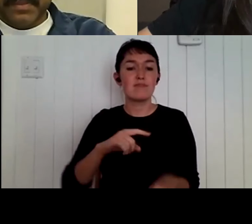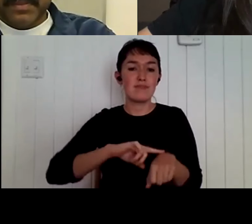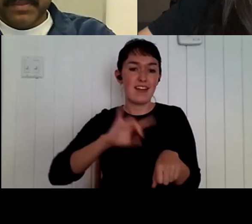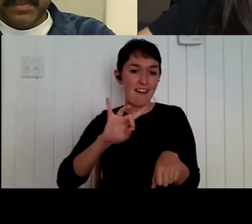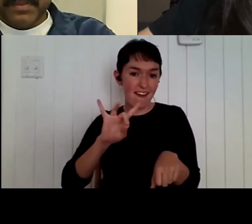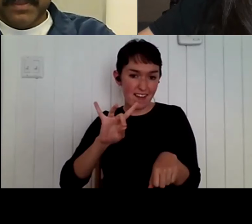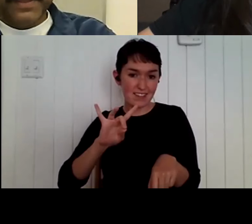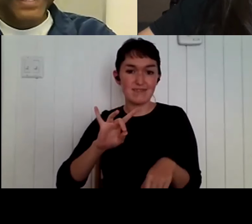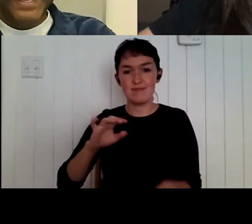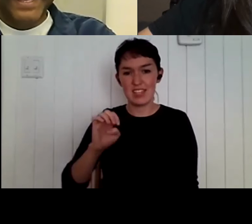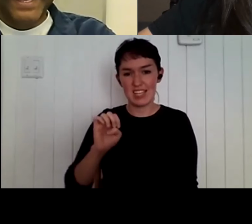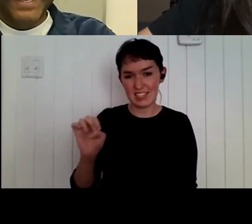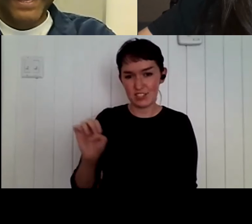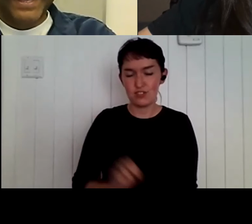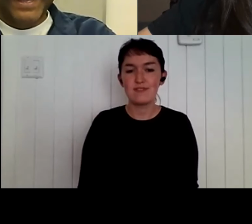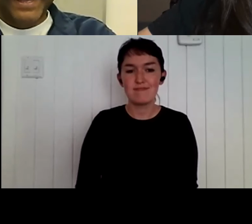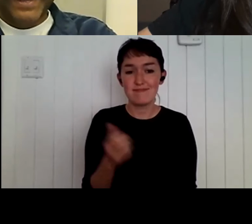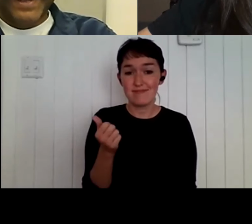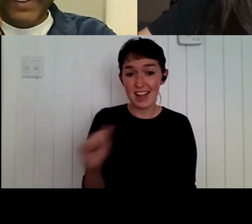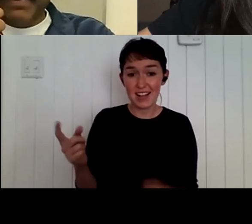anyone here have any questions before we begin?